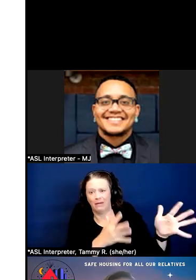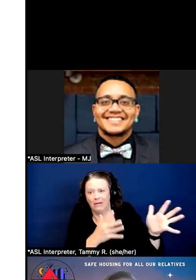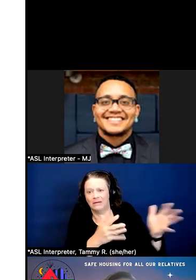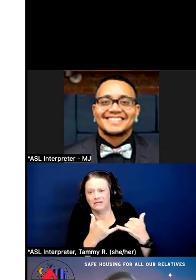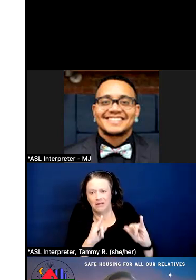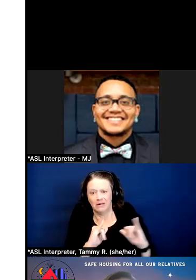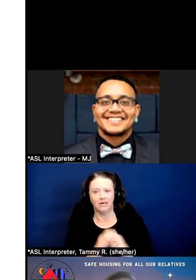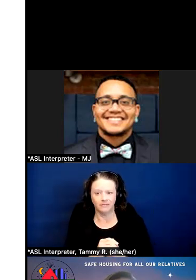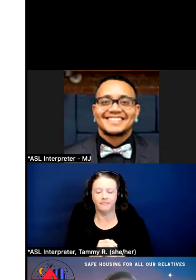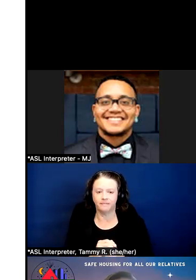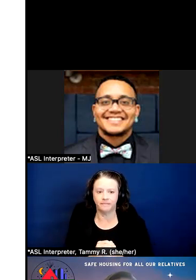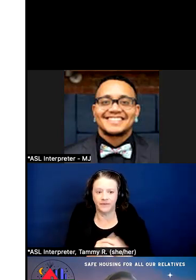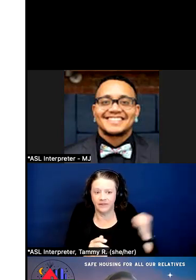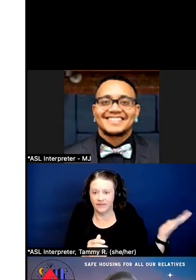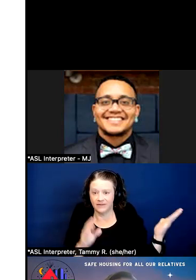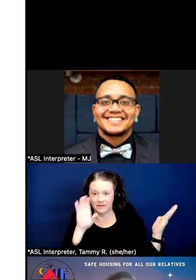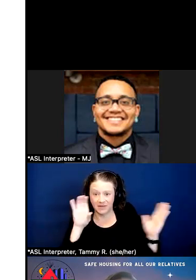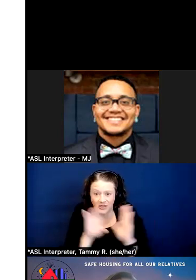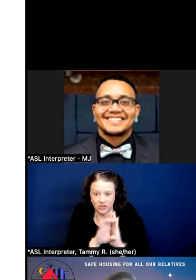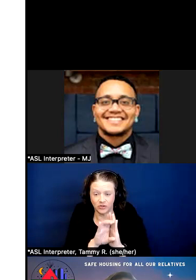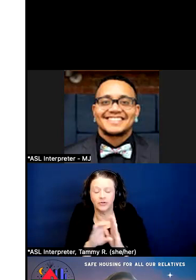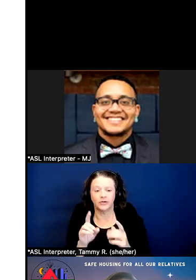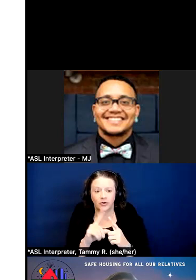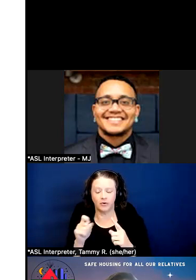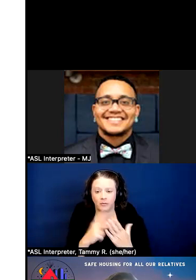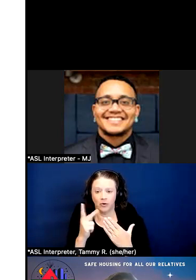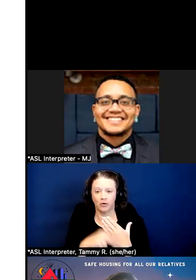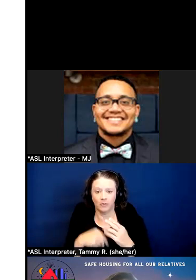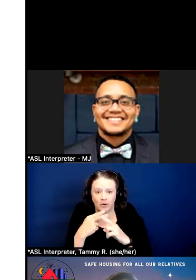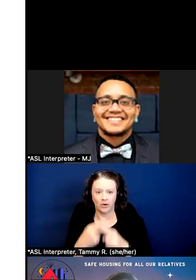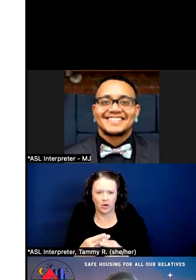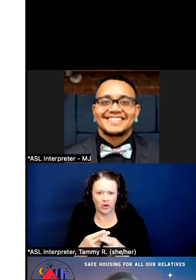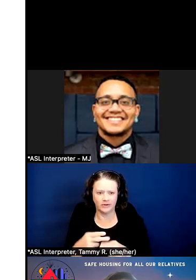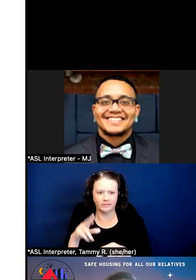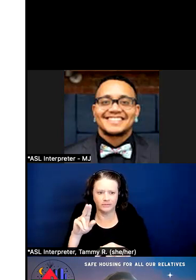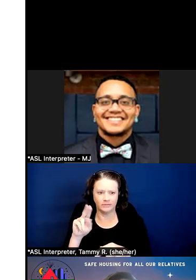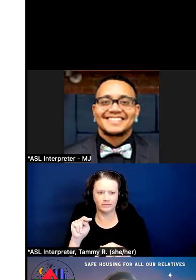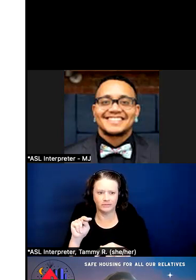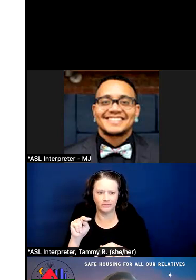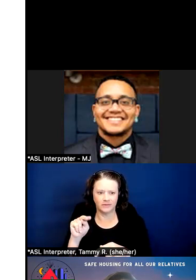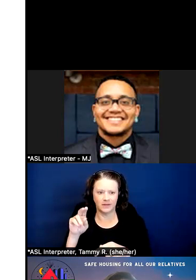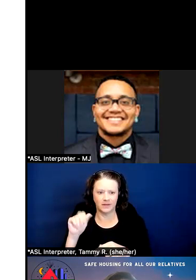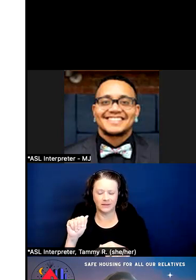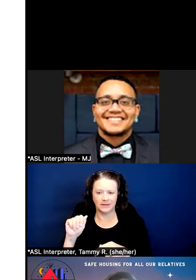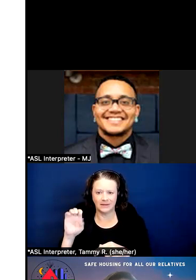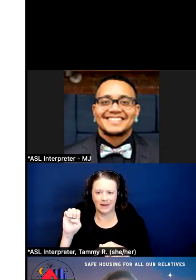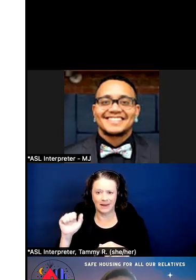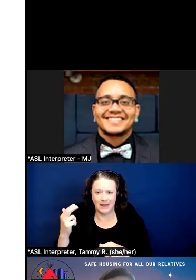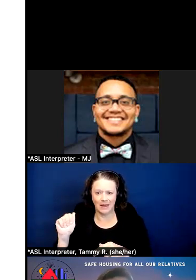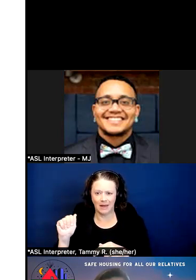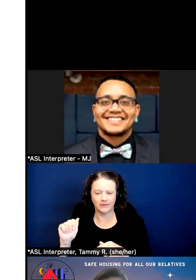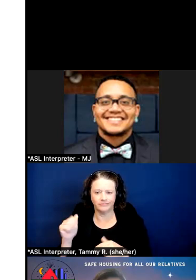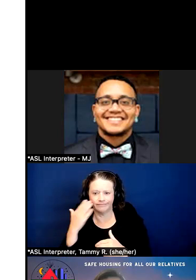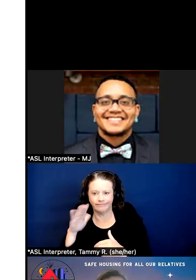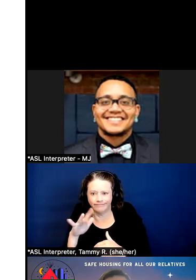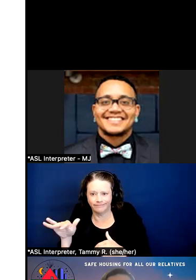This photo here is from a program called NEA, and they actually partnered with the Siletz tribe on their Indian block